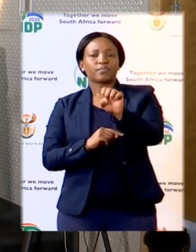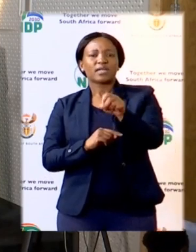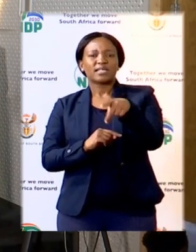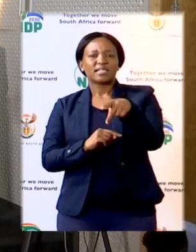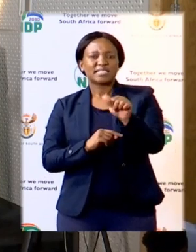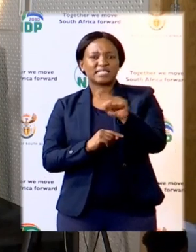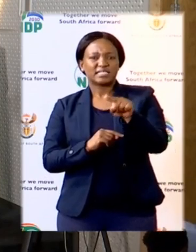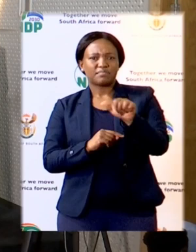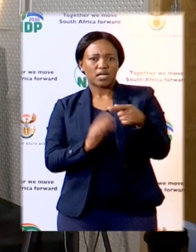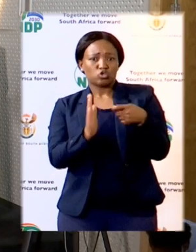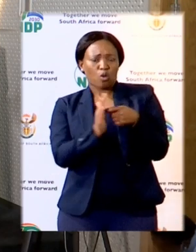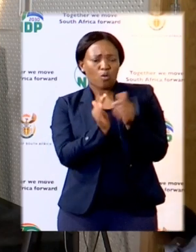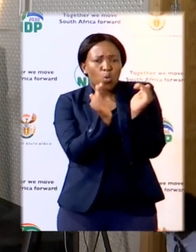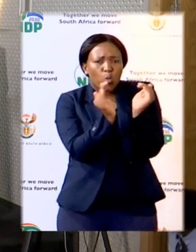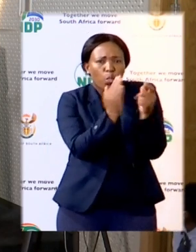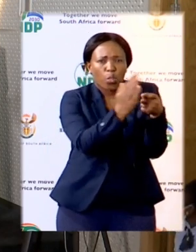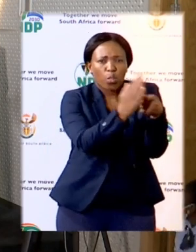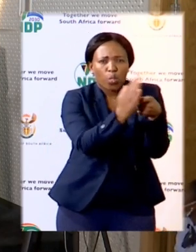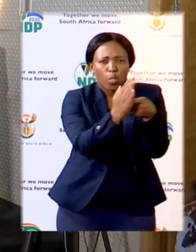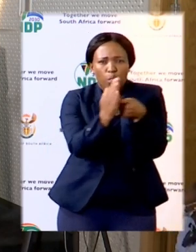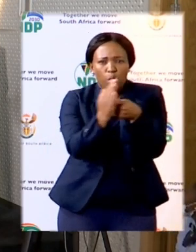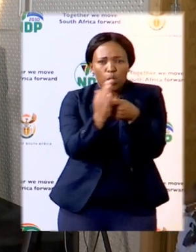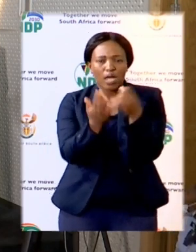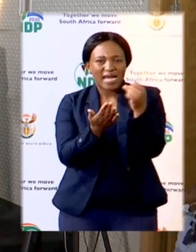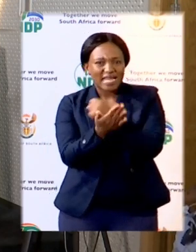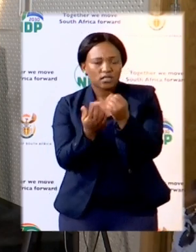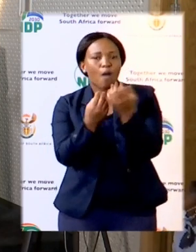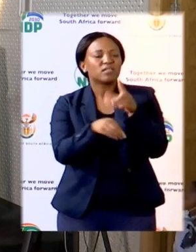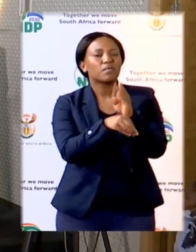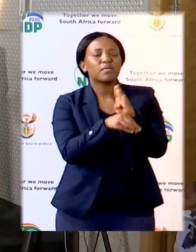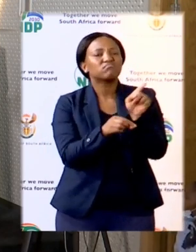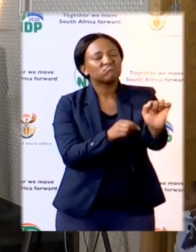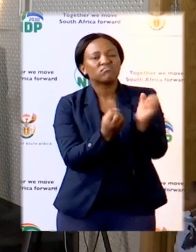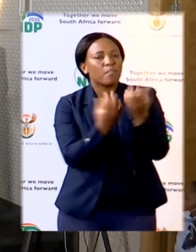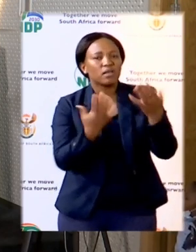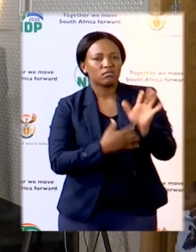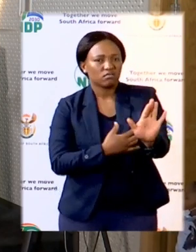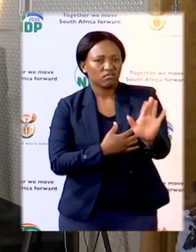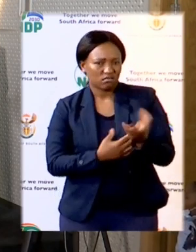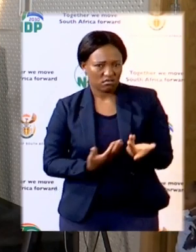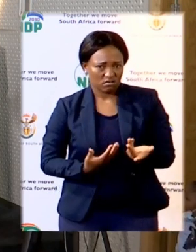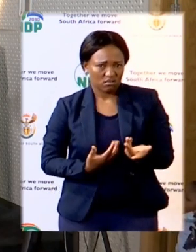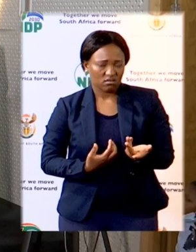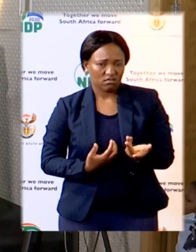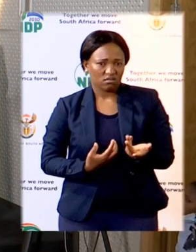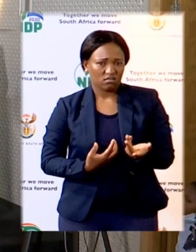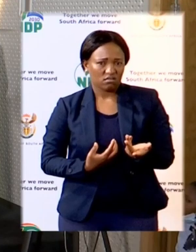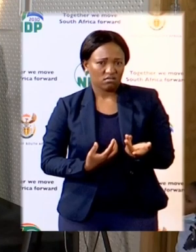of those that are registered, are there in the database of the department?